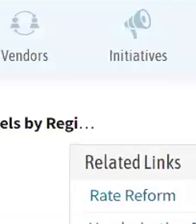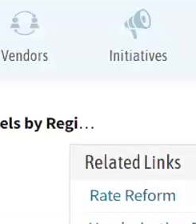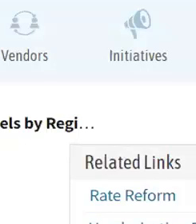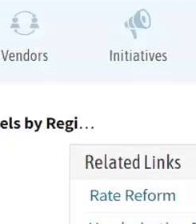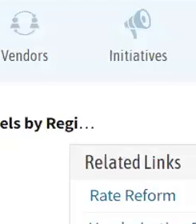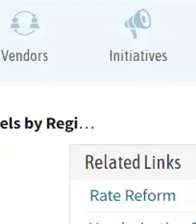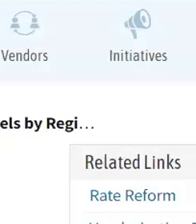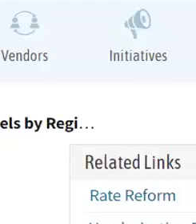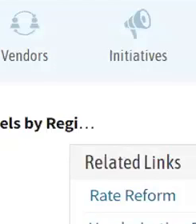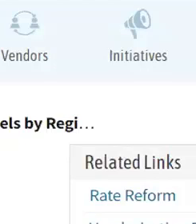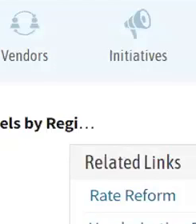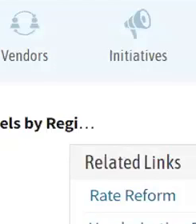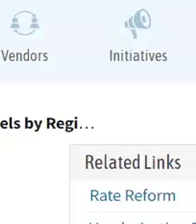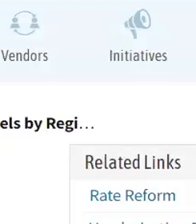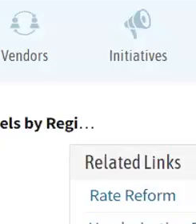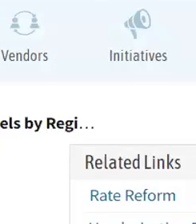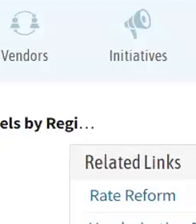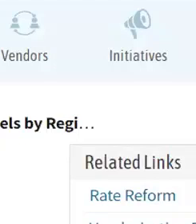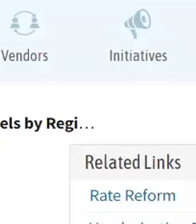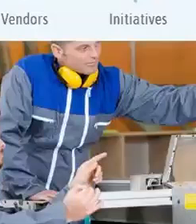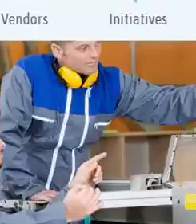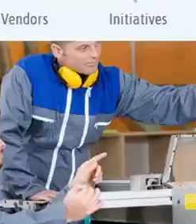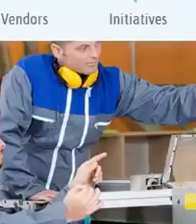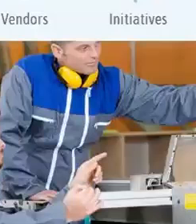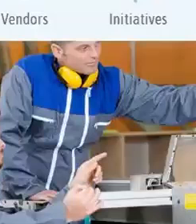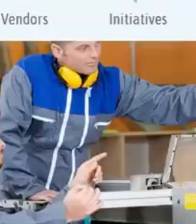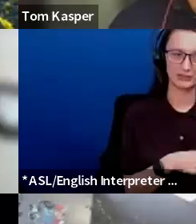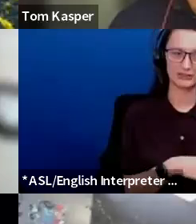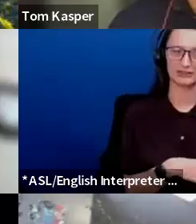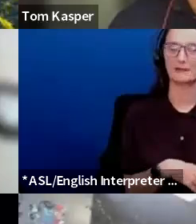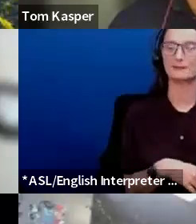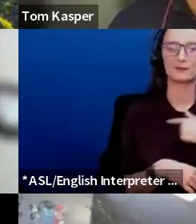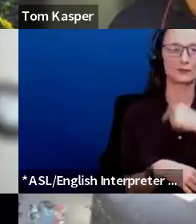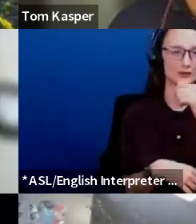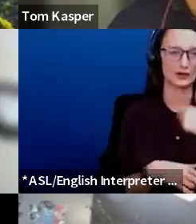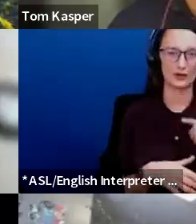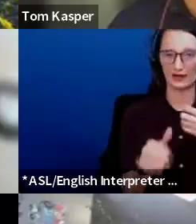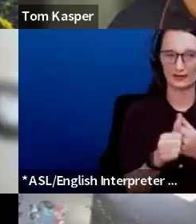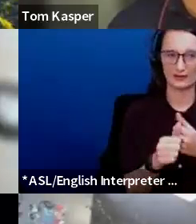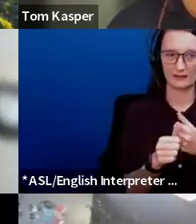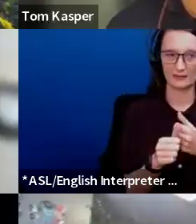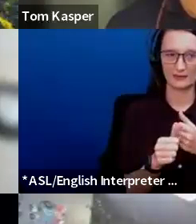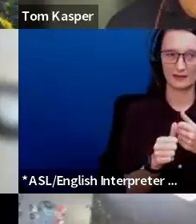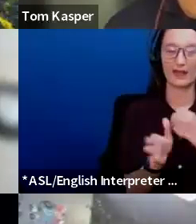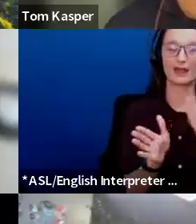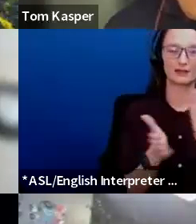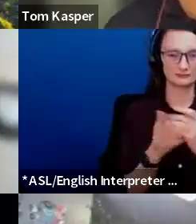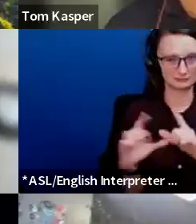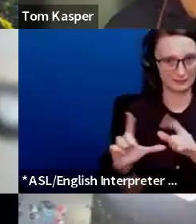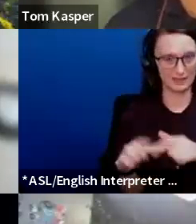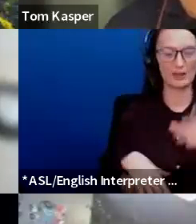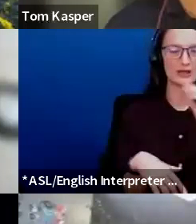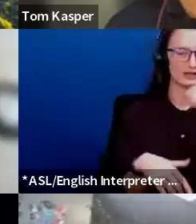regional center. We do not have the updated information yet. I'll just stop sharing my screen real quickly. So we do not have the